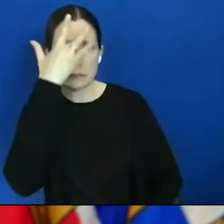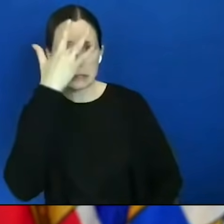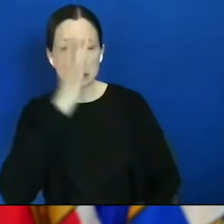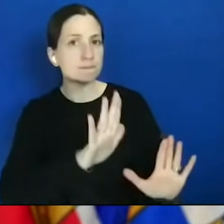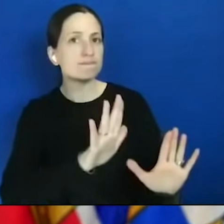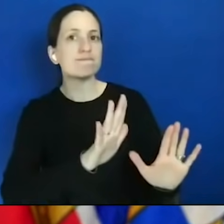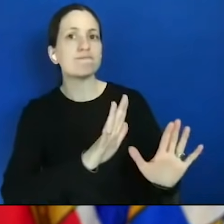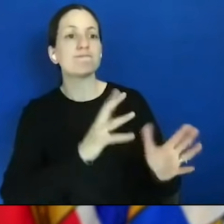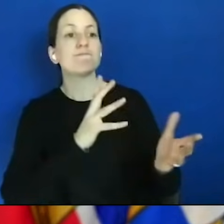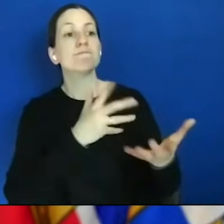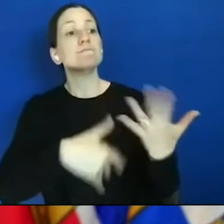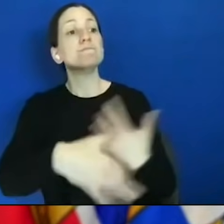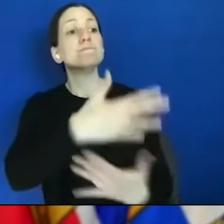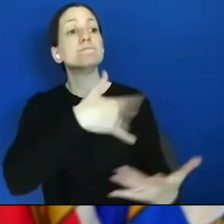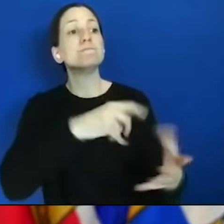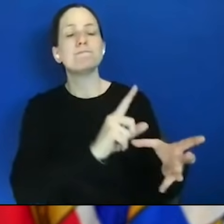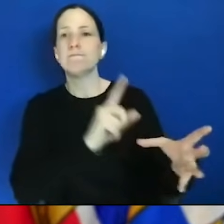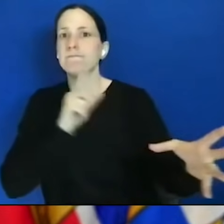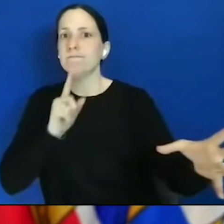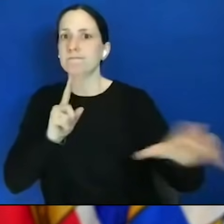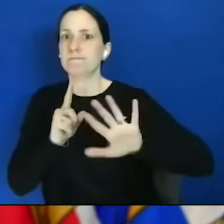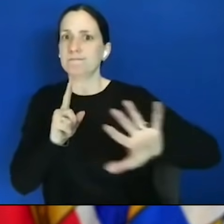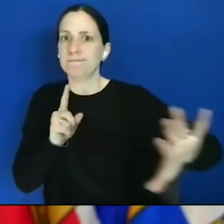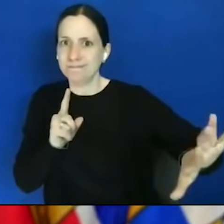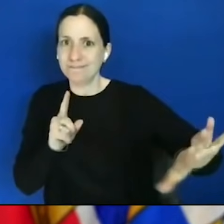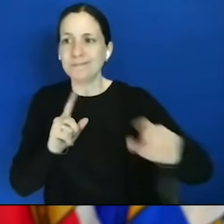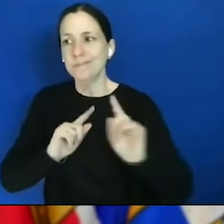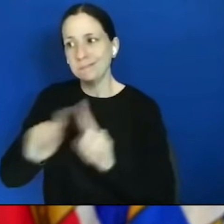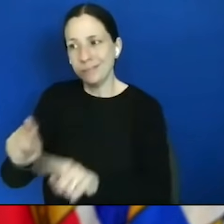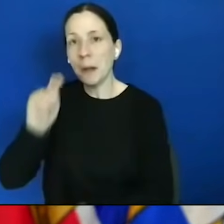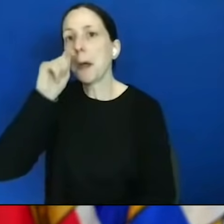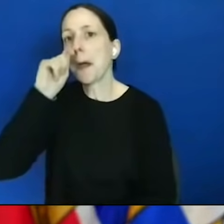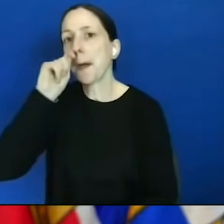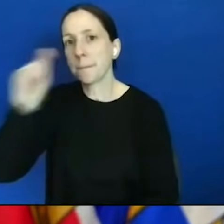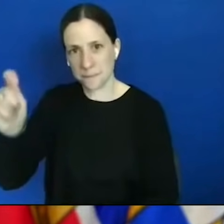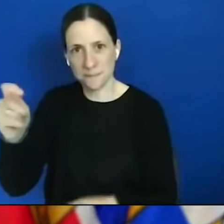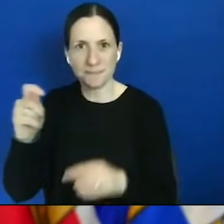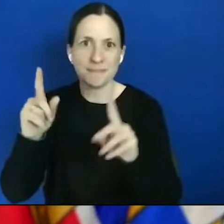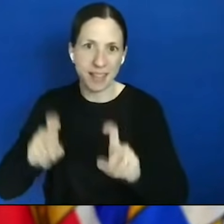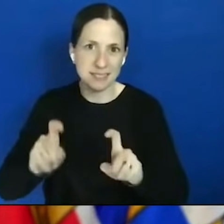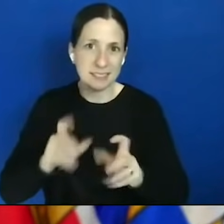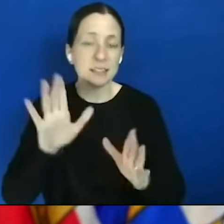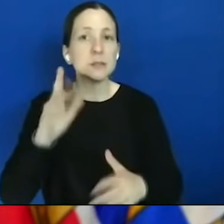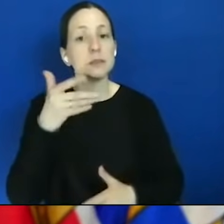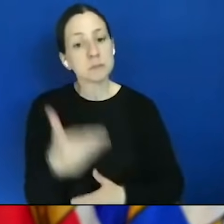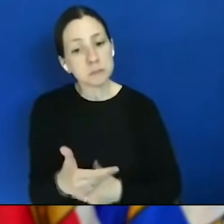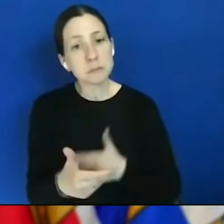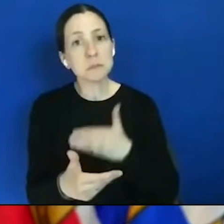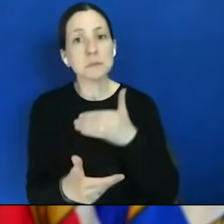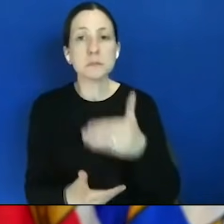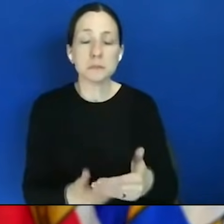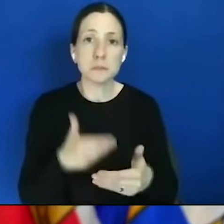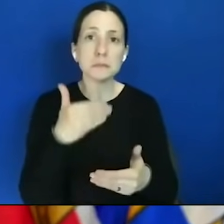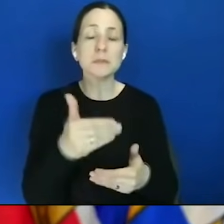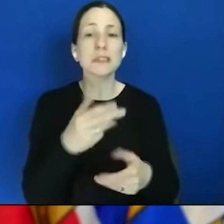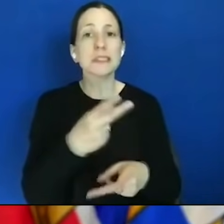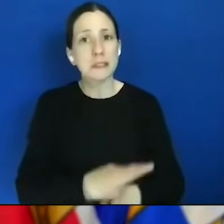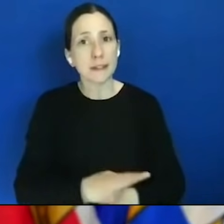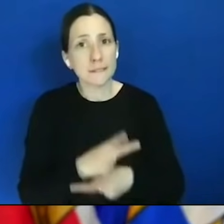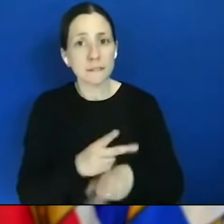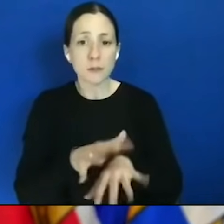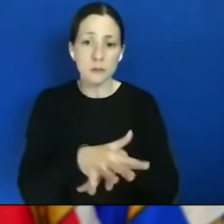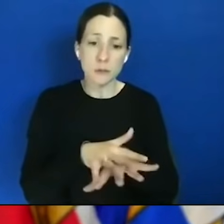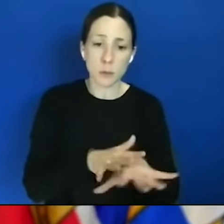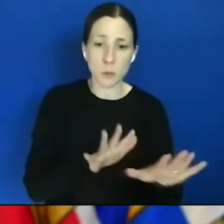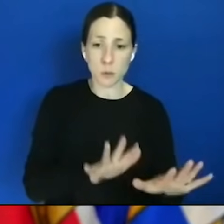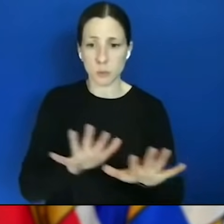tested. We know that we're on a good path, a slow and steady and cautious path to restarting and